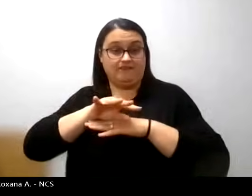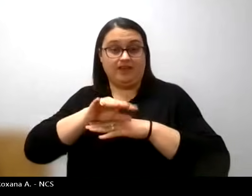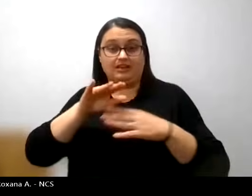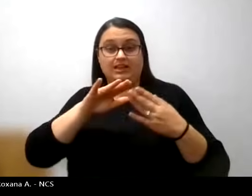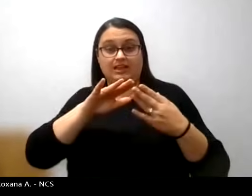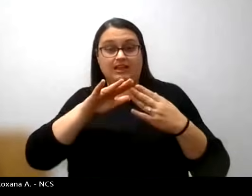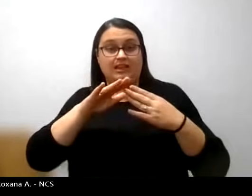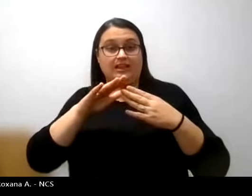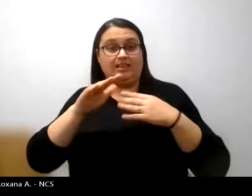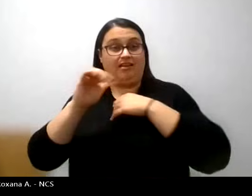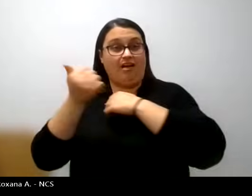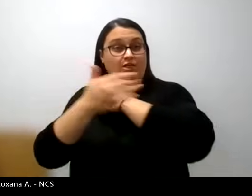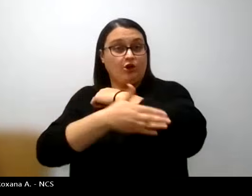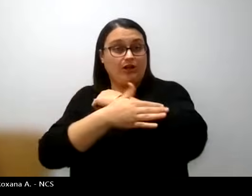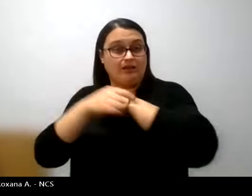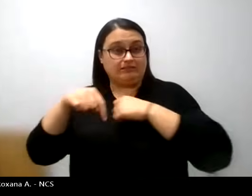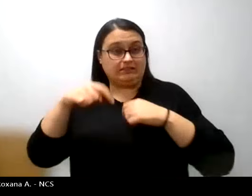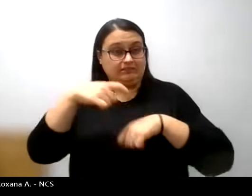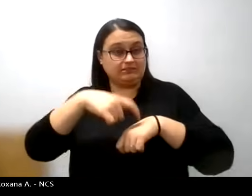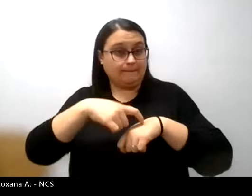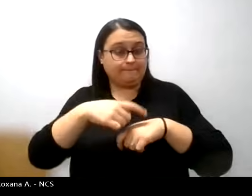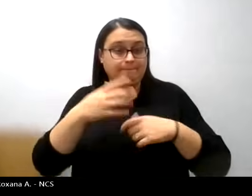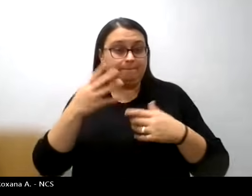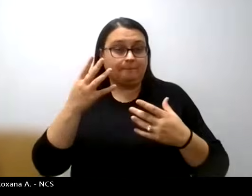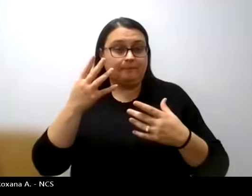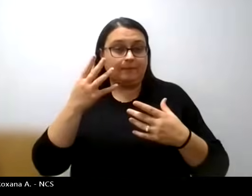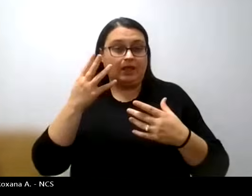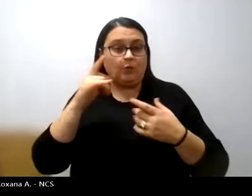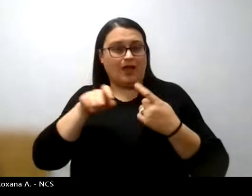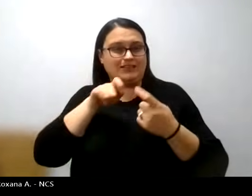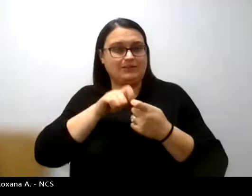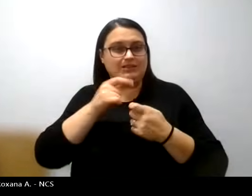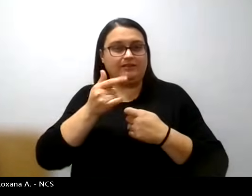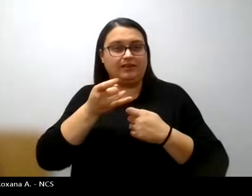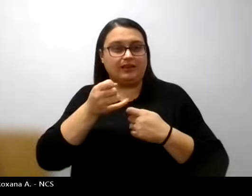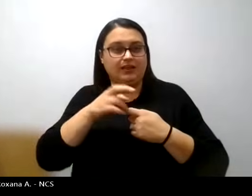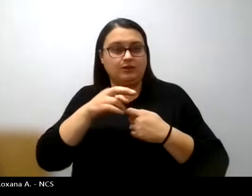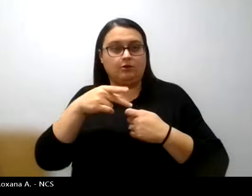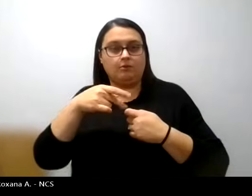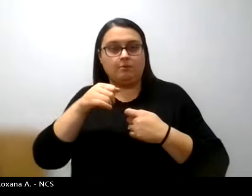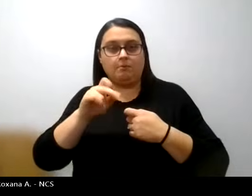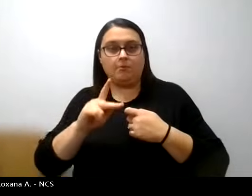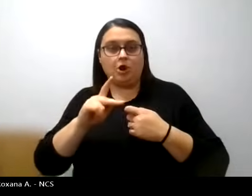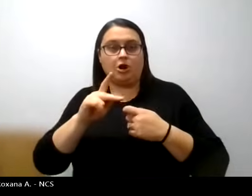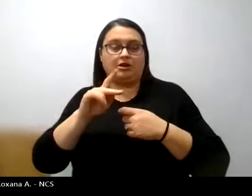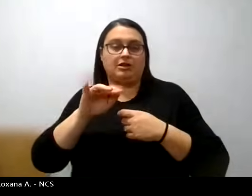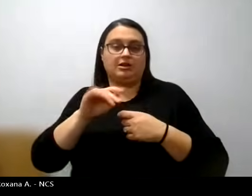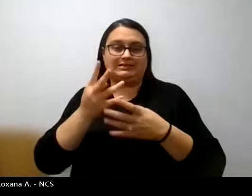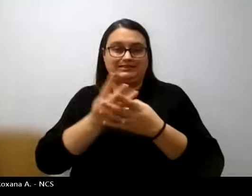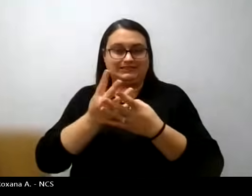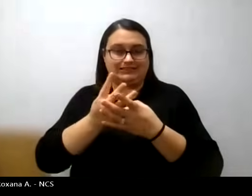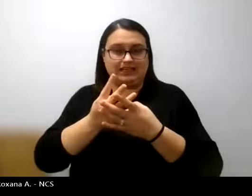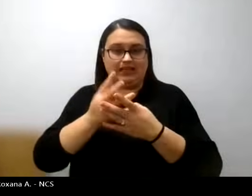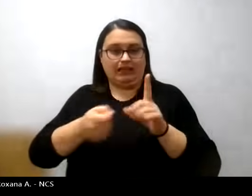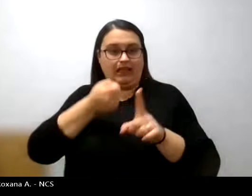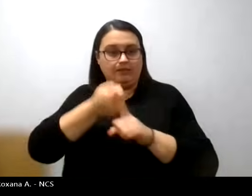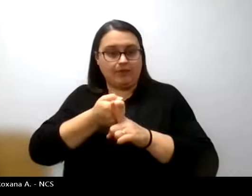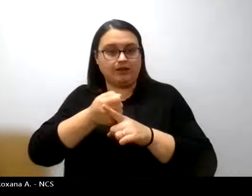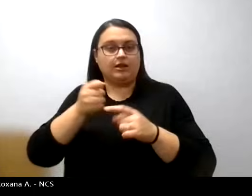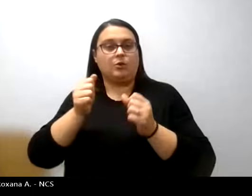this time? And why was specifically the Ginter Park tank impacted when the filters reclogged? How does that